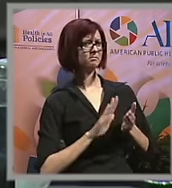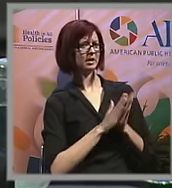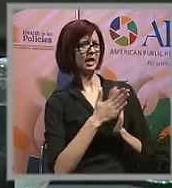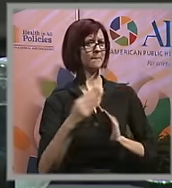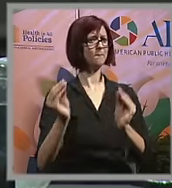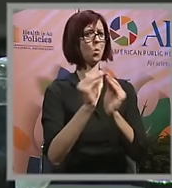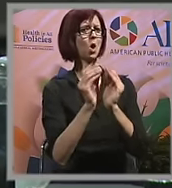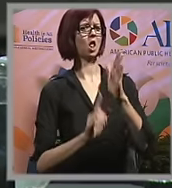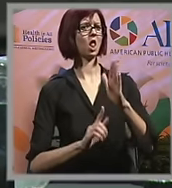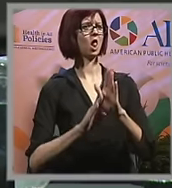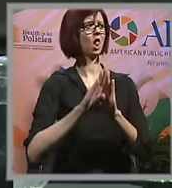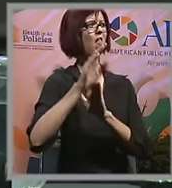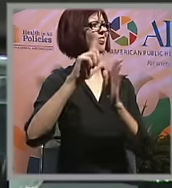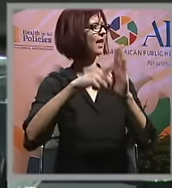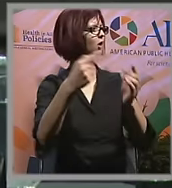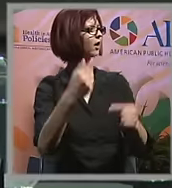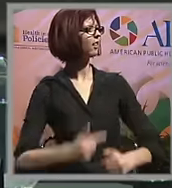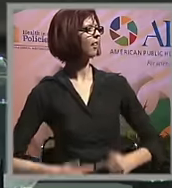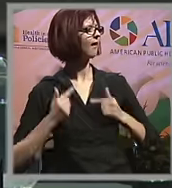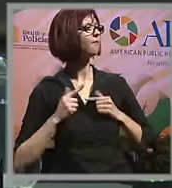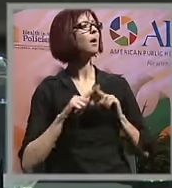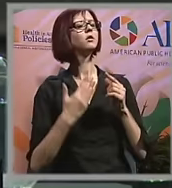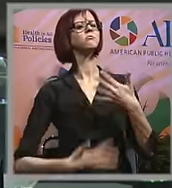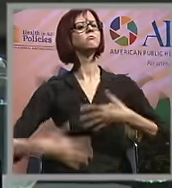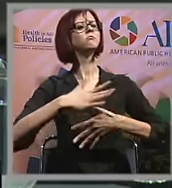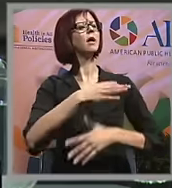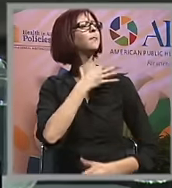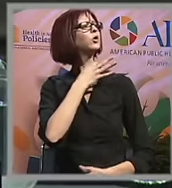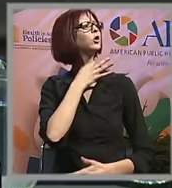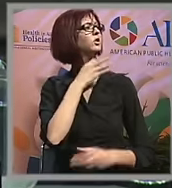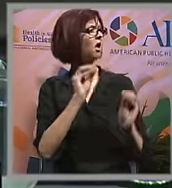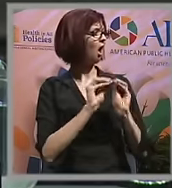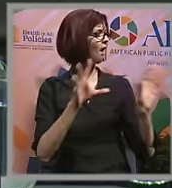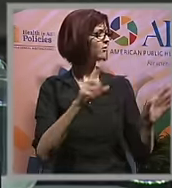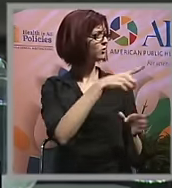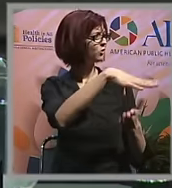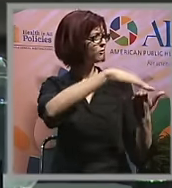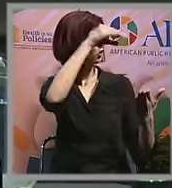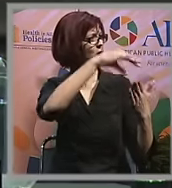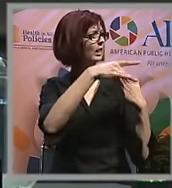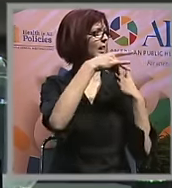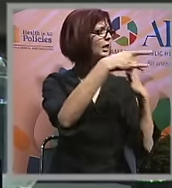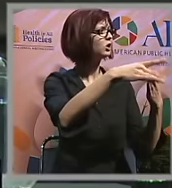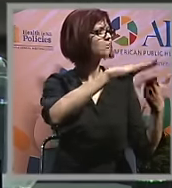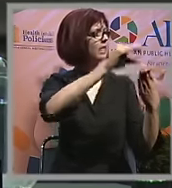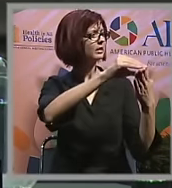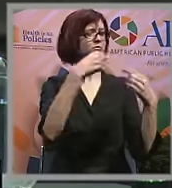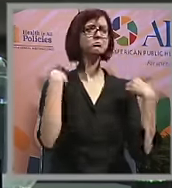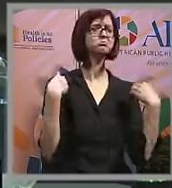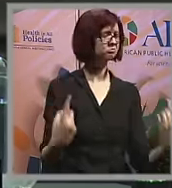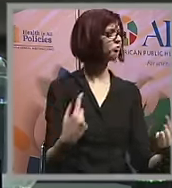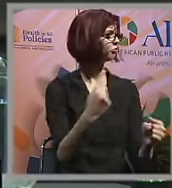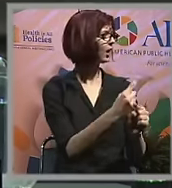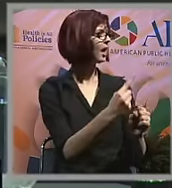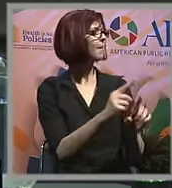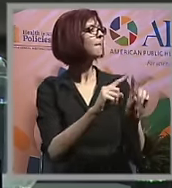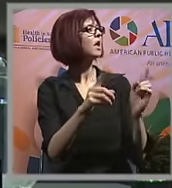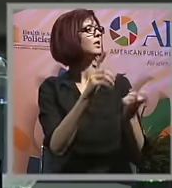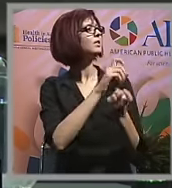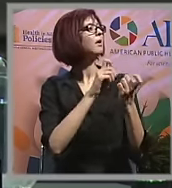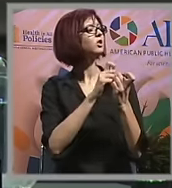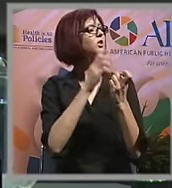life. But one thing I'm curious about is you've obviously learned leadership lessons along the way, and especially being that we are